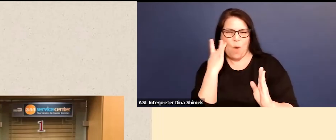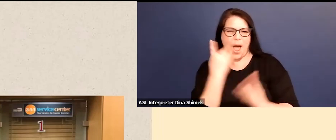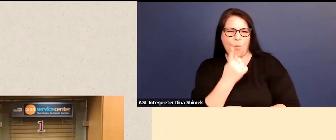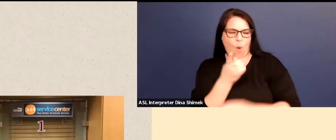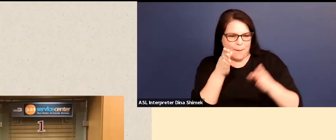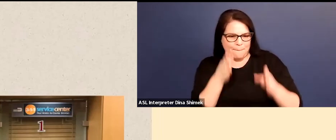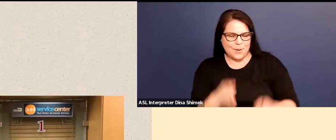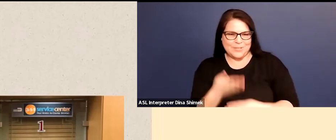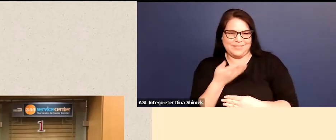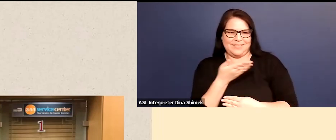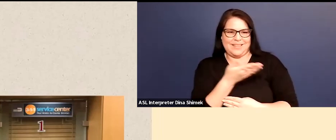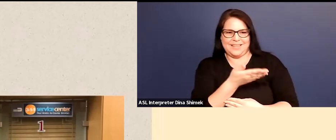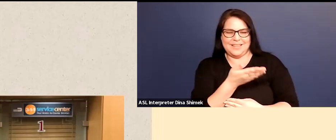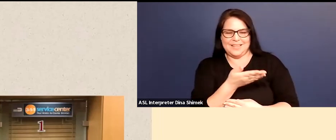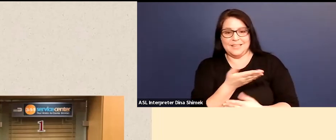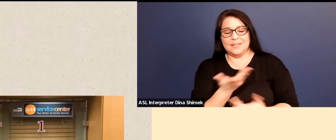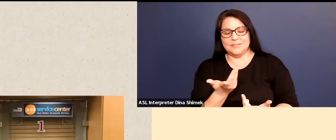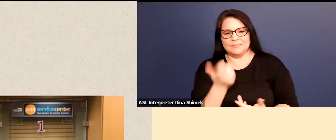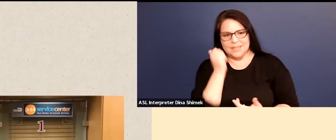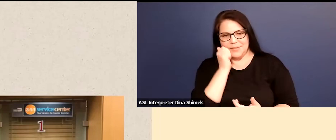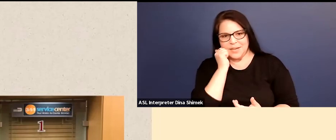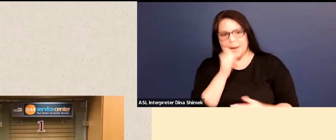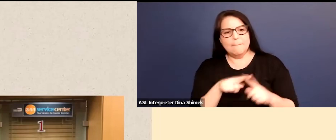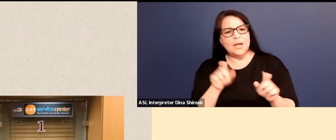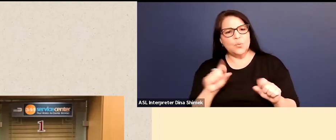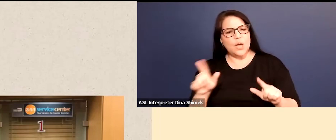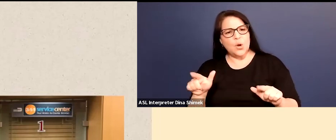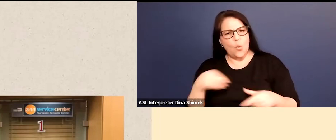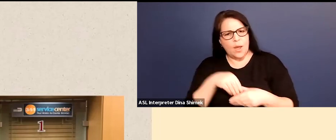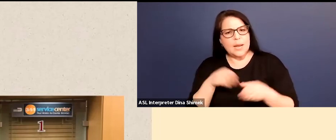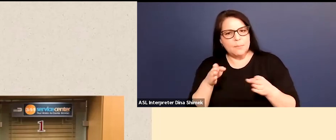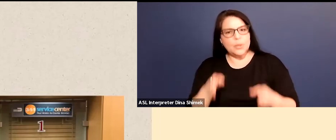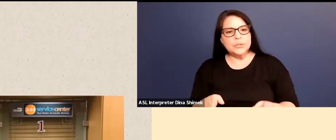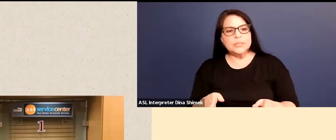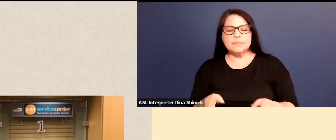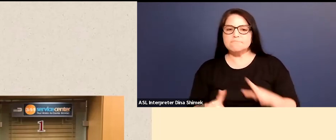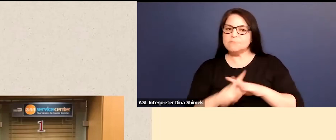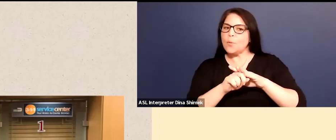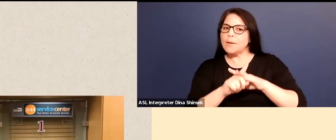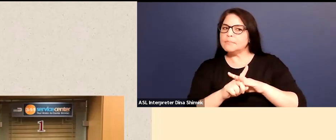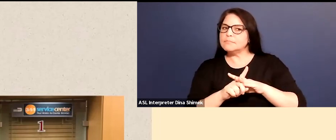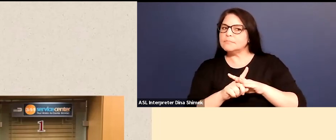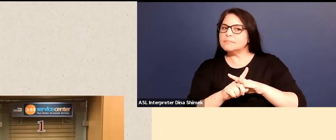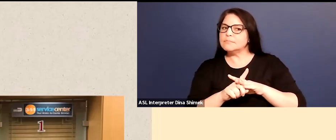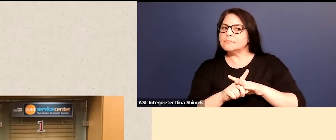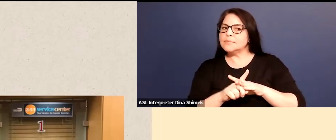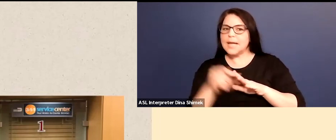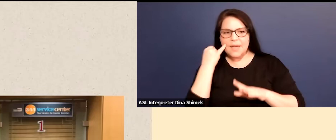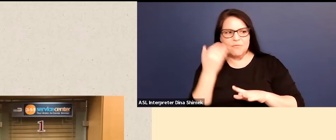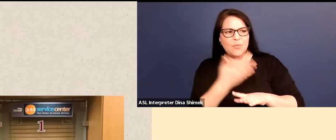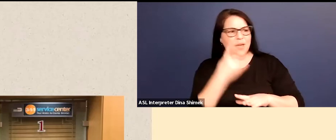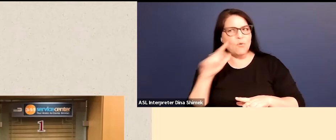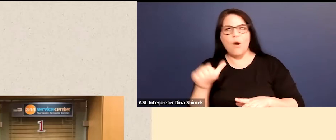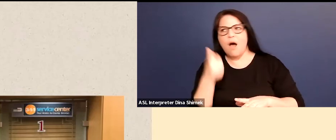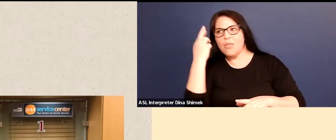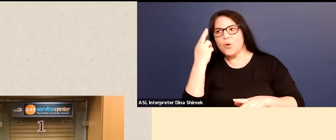that staffs these offices. But you can go here in person. If you happen to be in those buildings for other